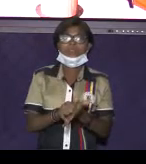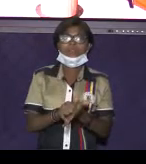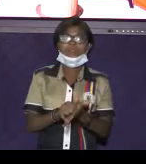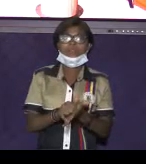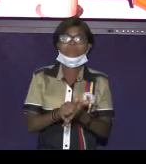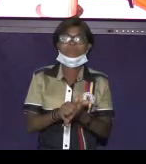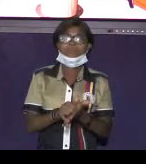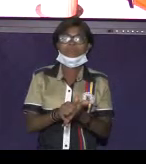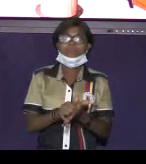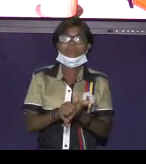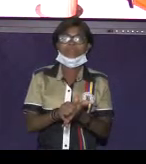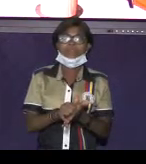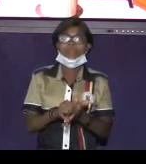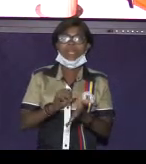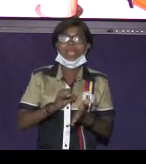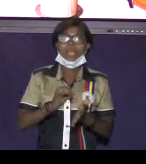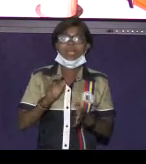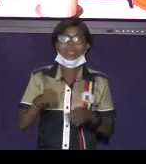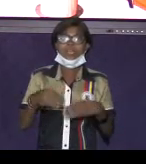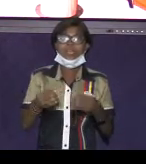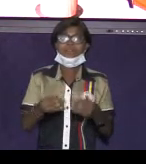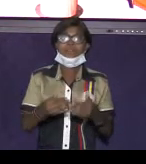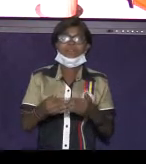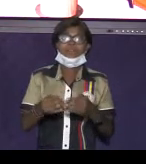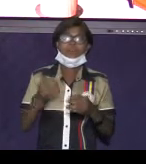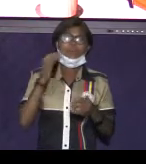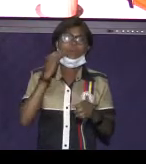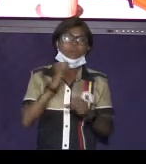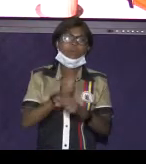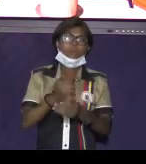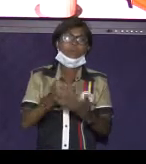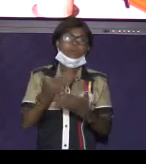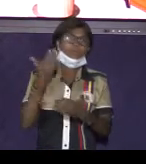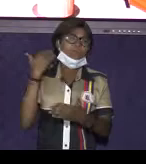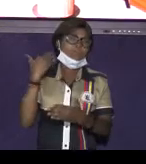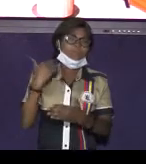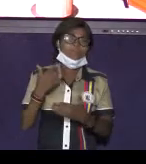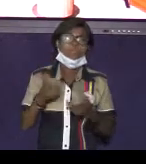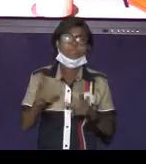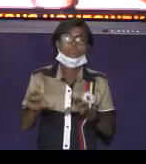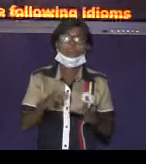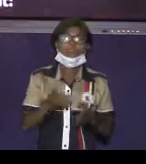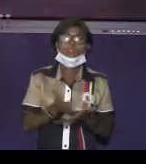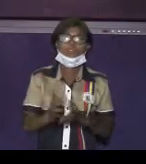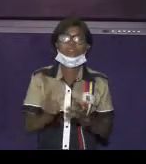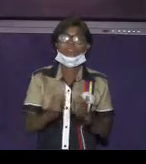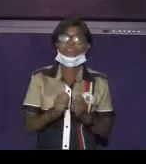lesson, I gave you an assignment. Let's do the correction together.